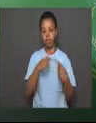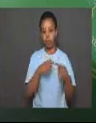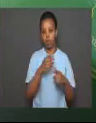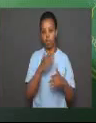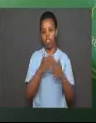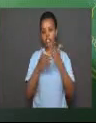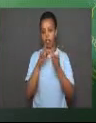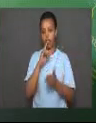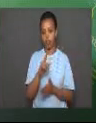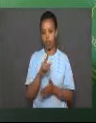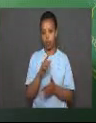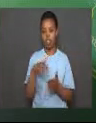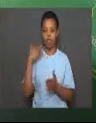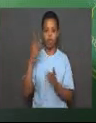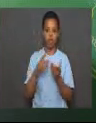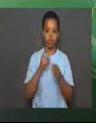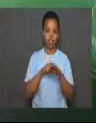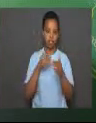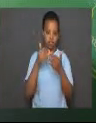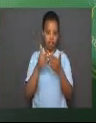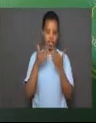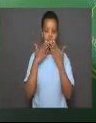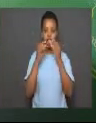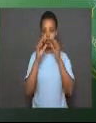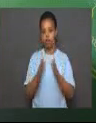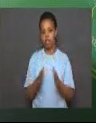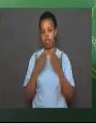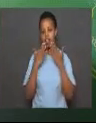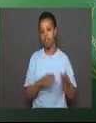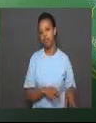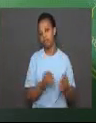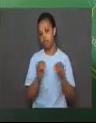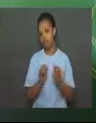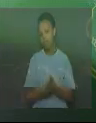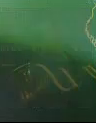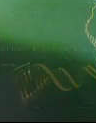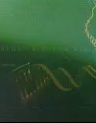Until next time, thank you, teacher. Thank you, students.